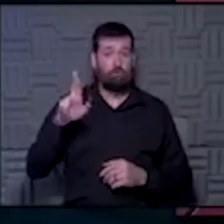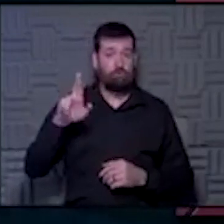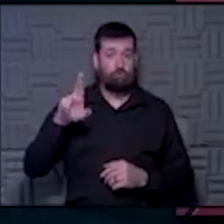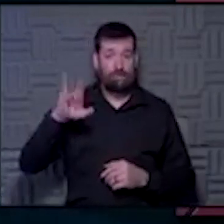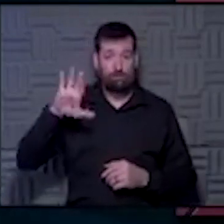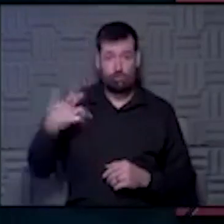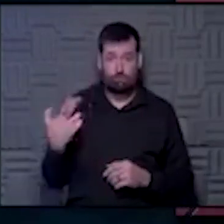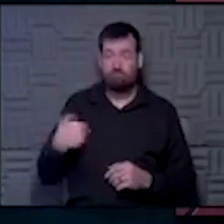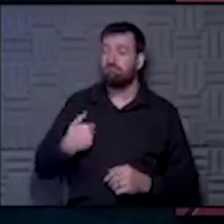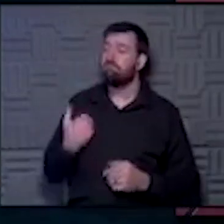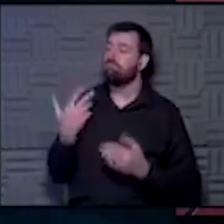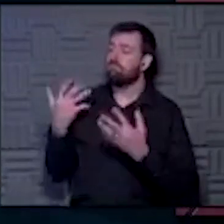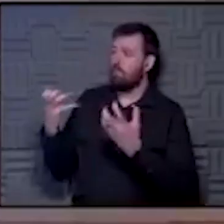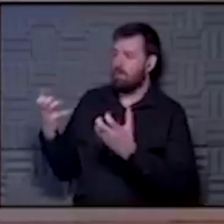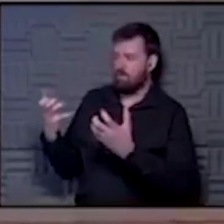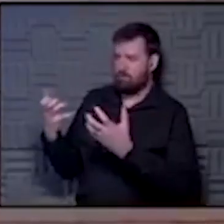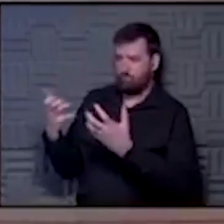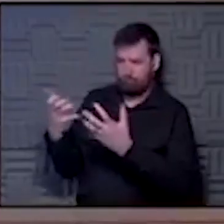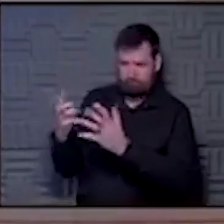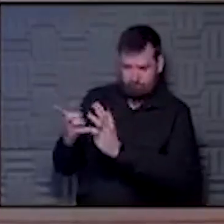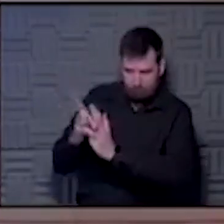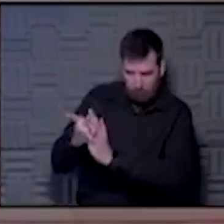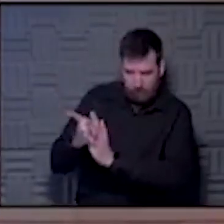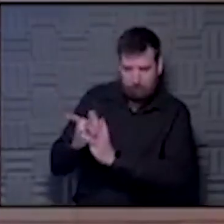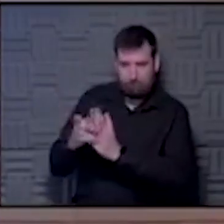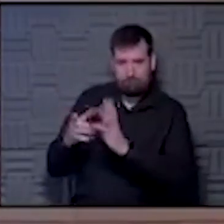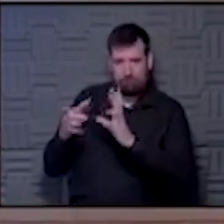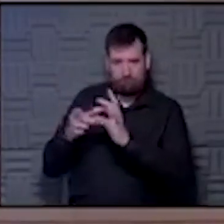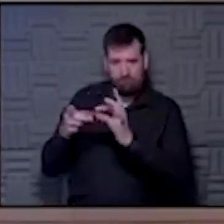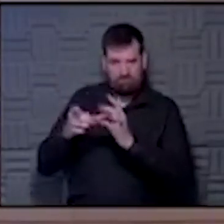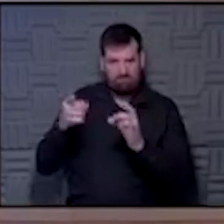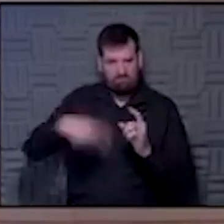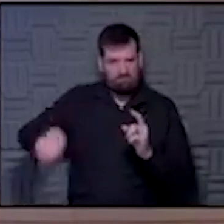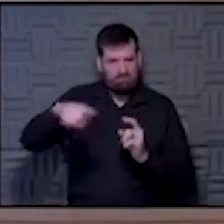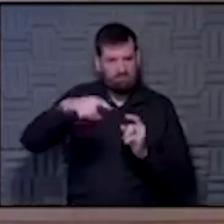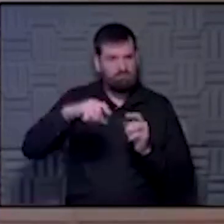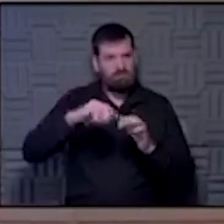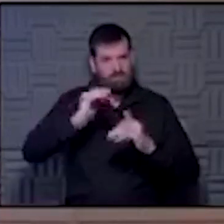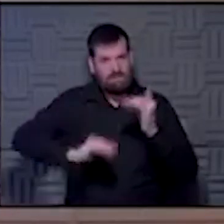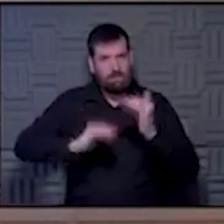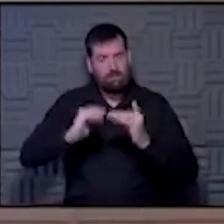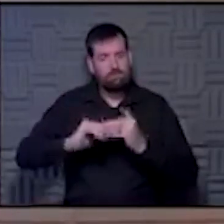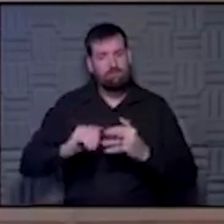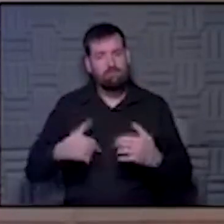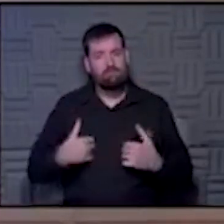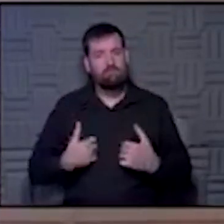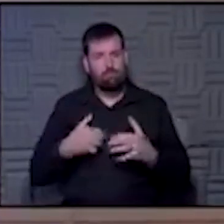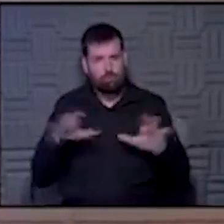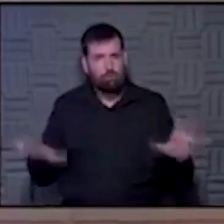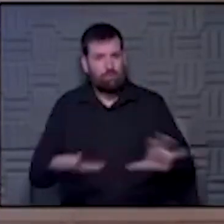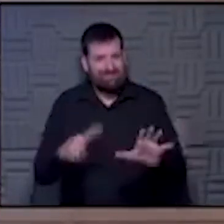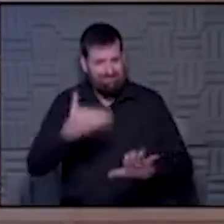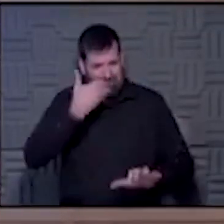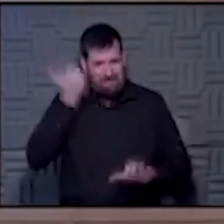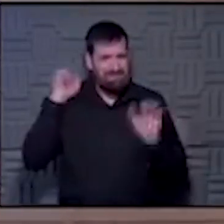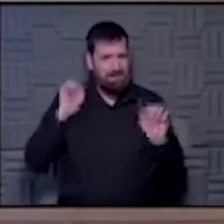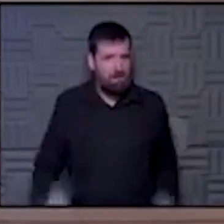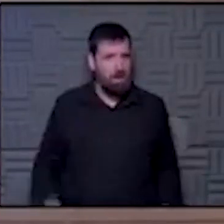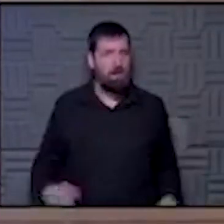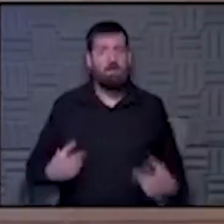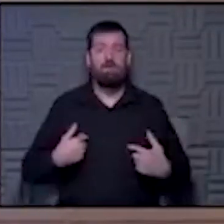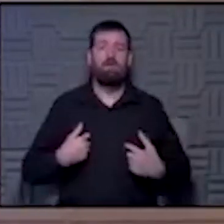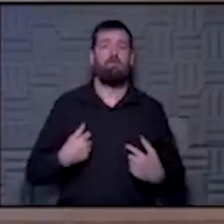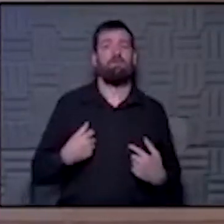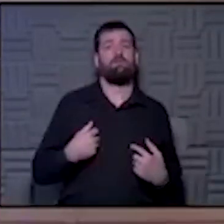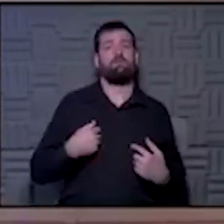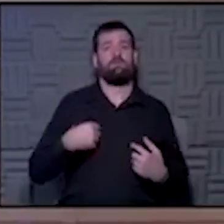I do want to take a moment to say that these facilities are really doing the best they can. I don't want us to sound like there is